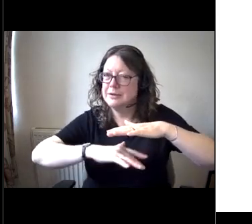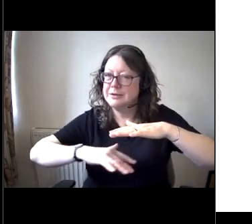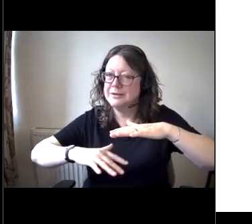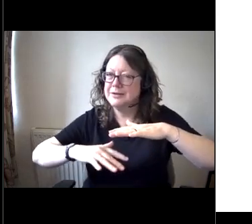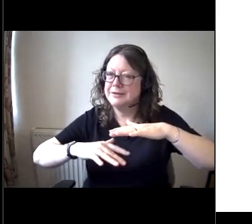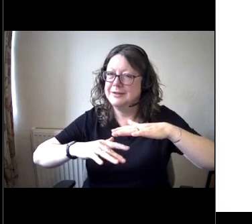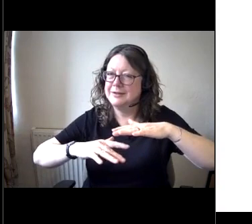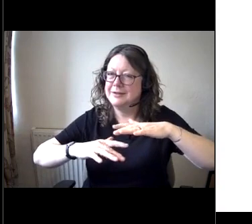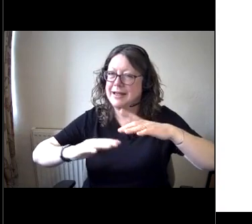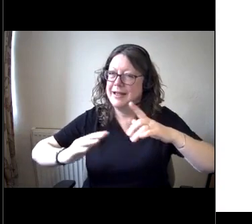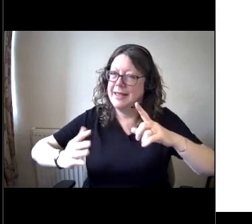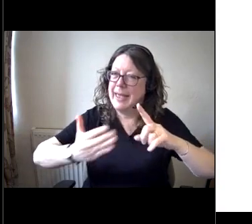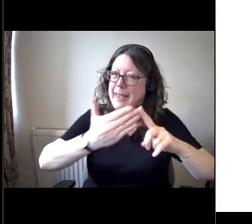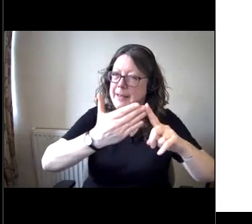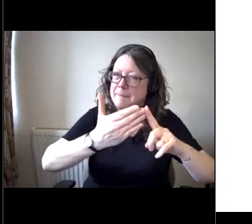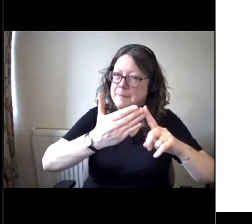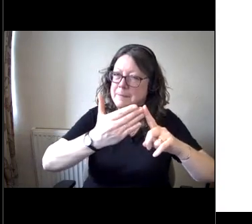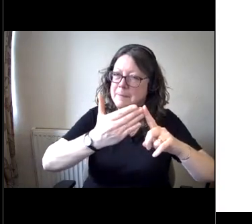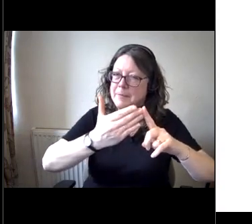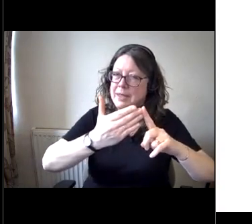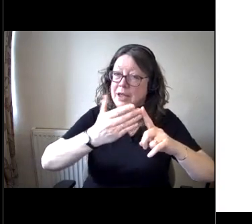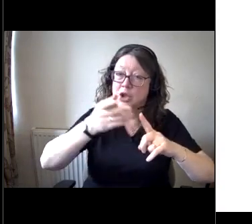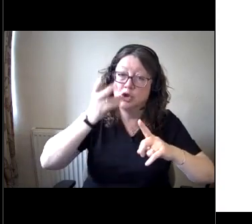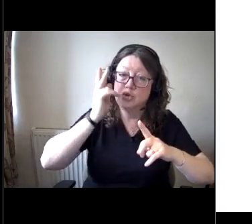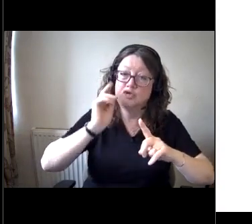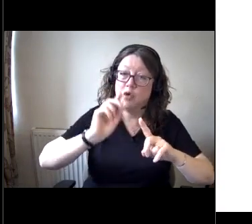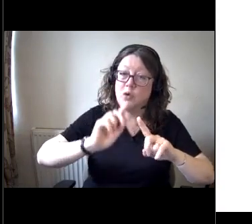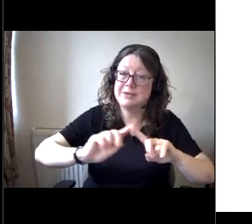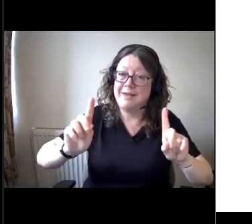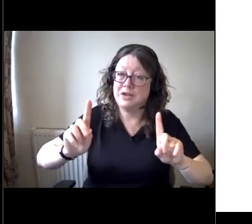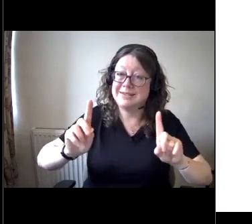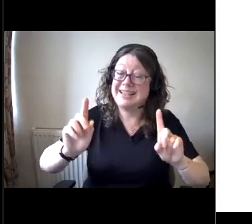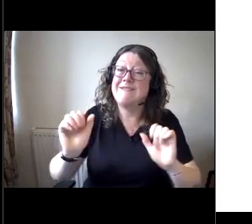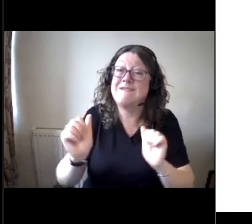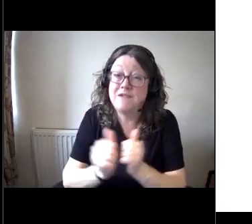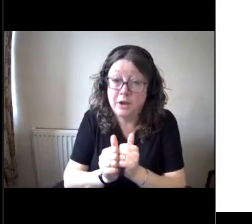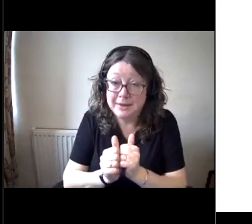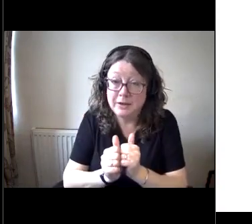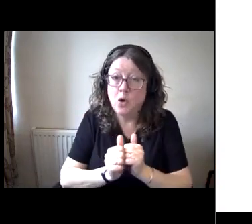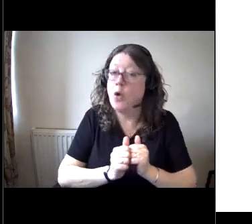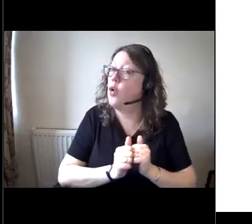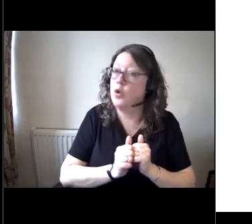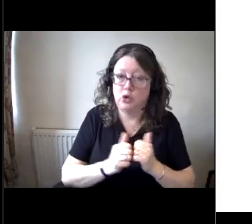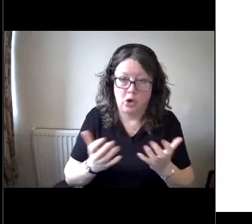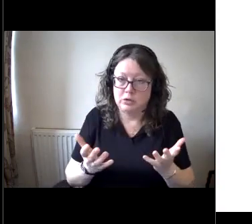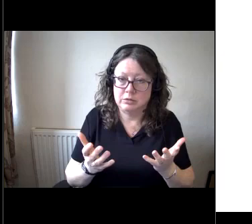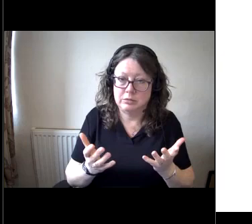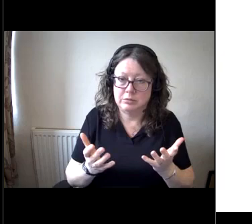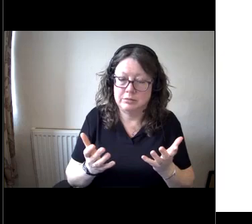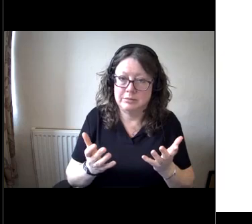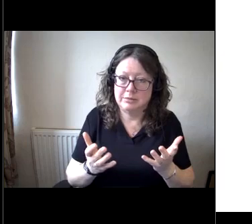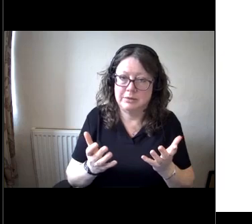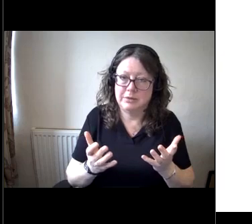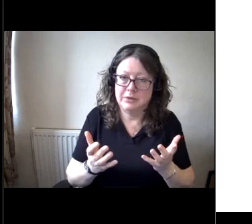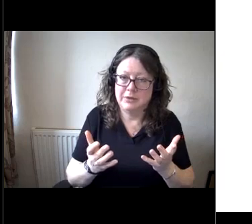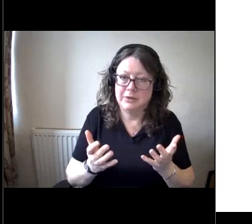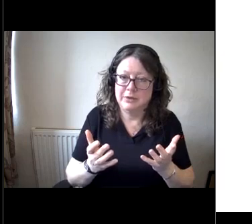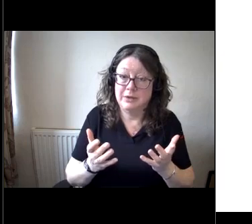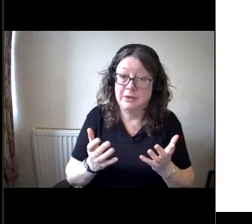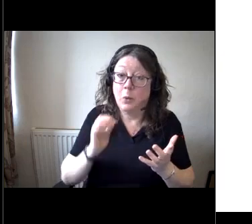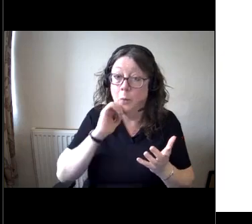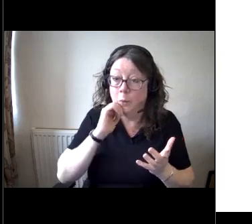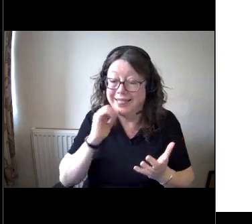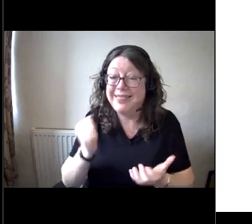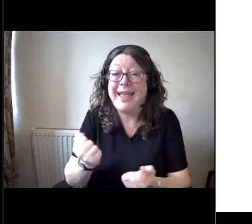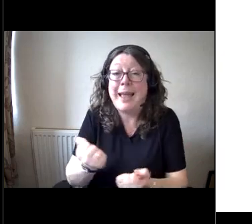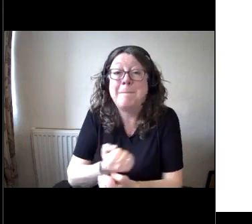non-neurodiverse affirming. So are they, so when I say neurodiverse affirming, I mean, are they something that's going to empower